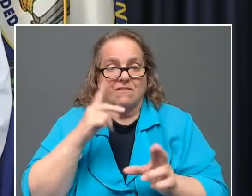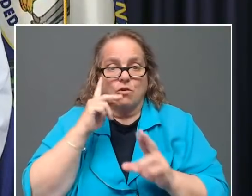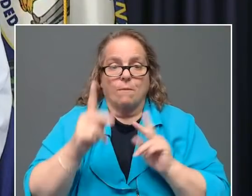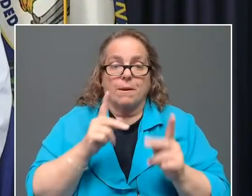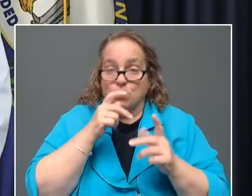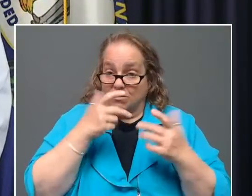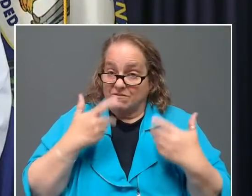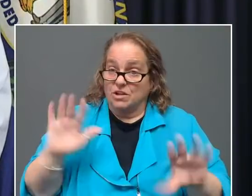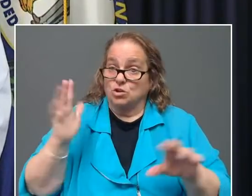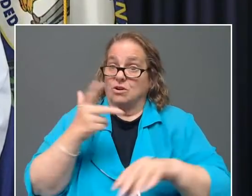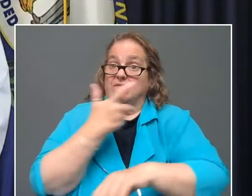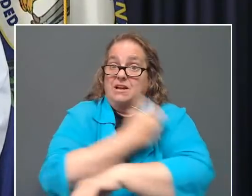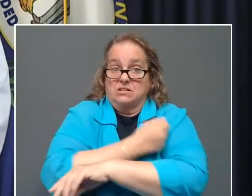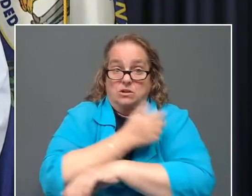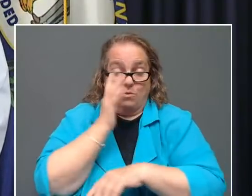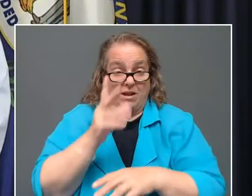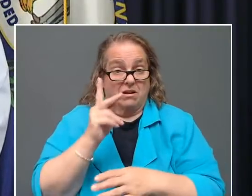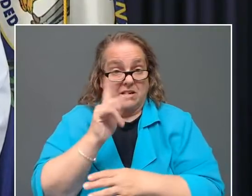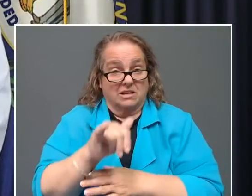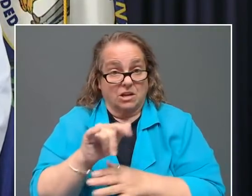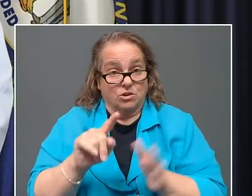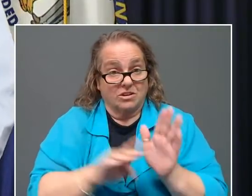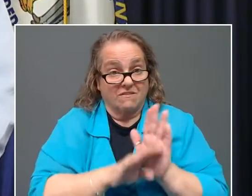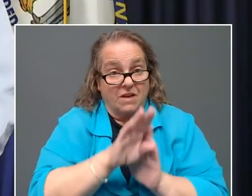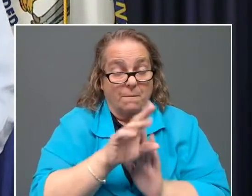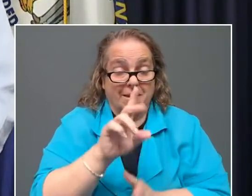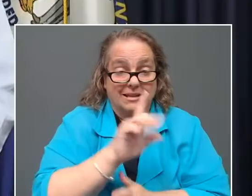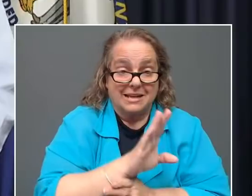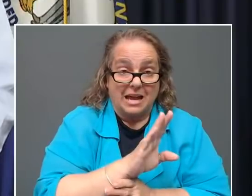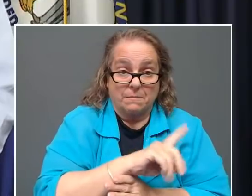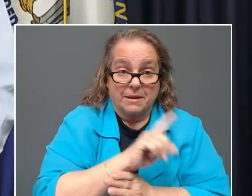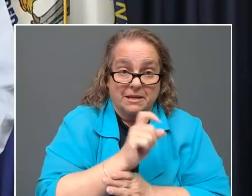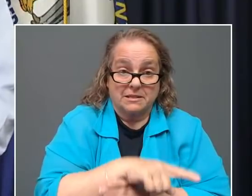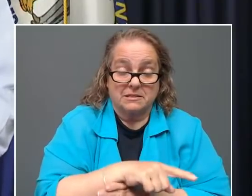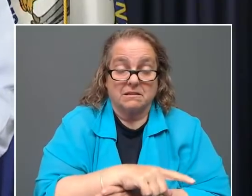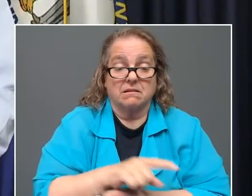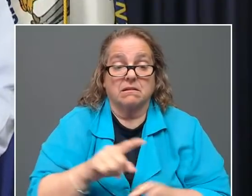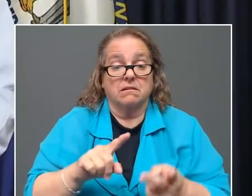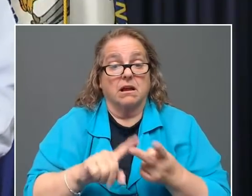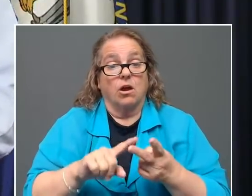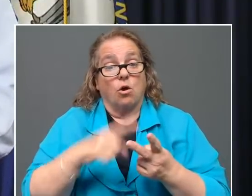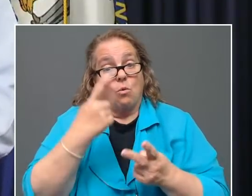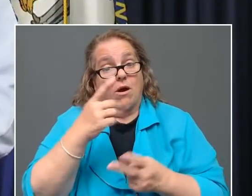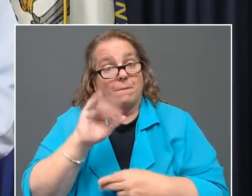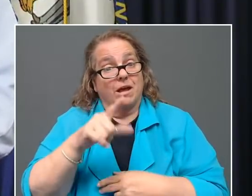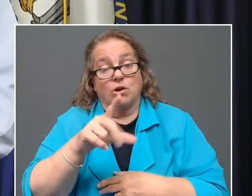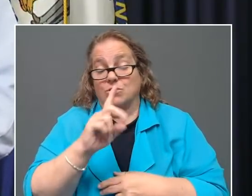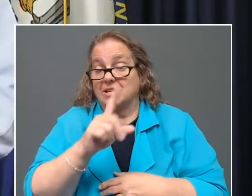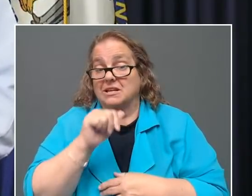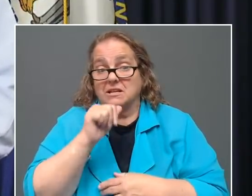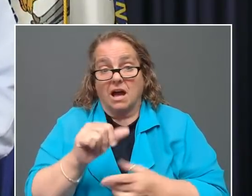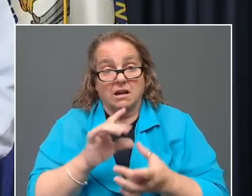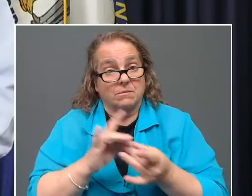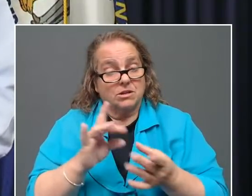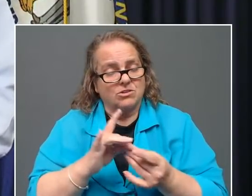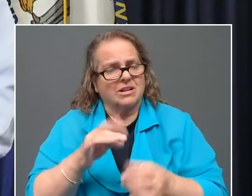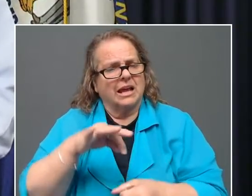Is Kentucky giving any thought to doing that? And one of the bills you didn't mention was the election bill. Where does that